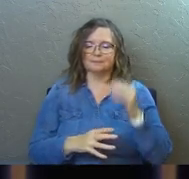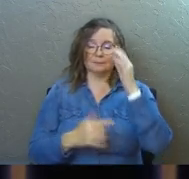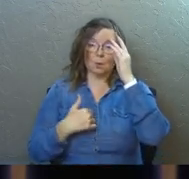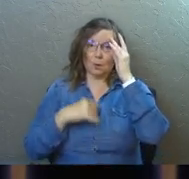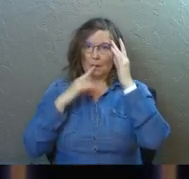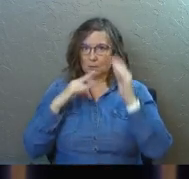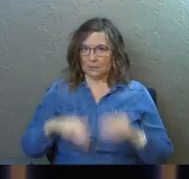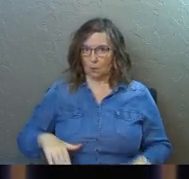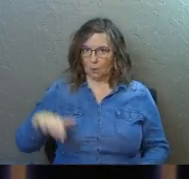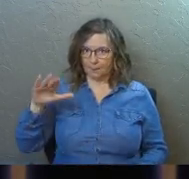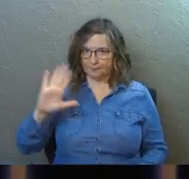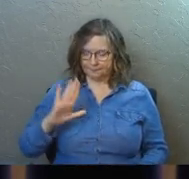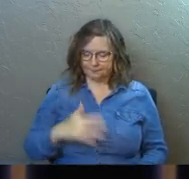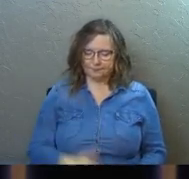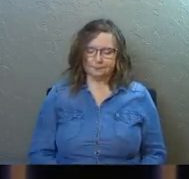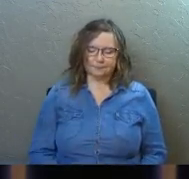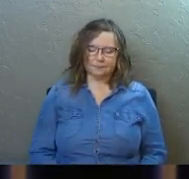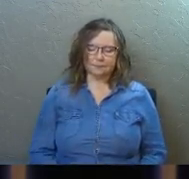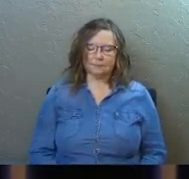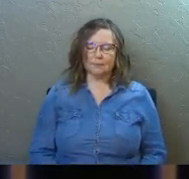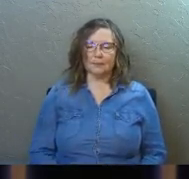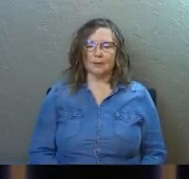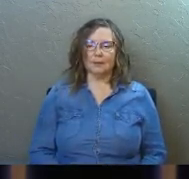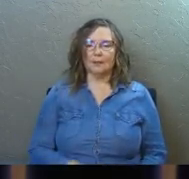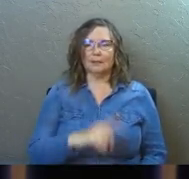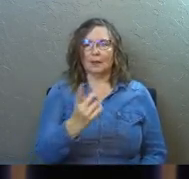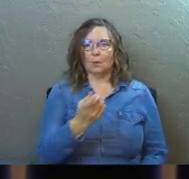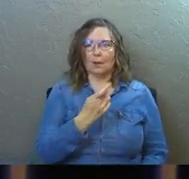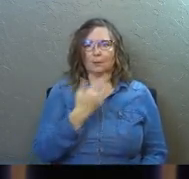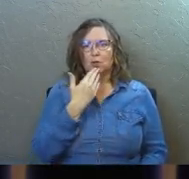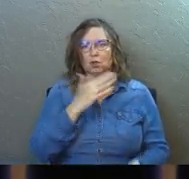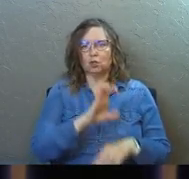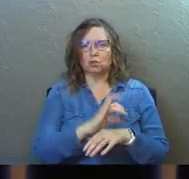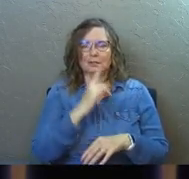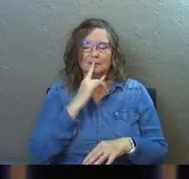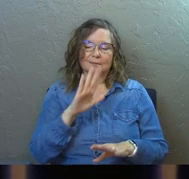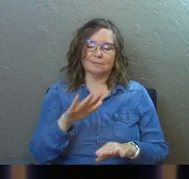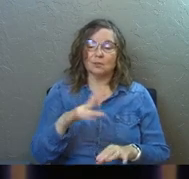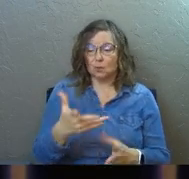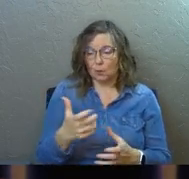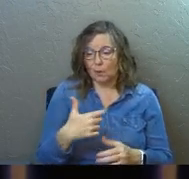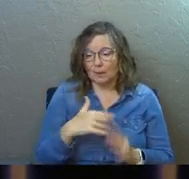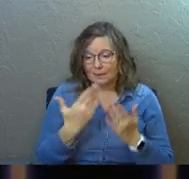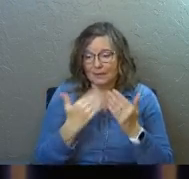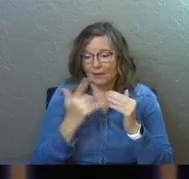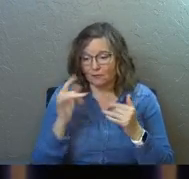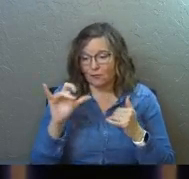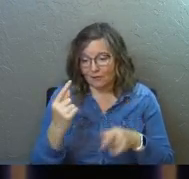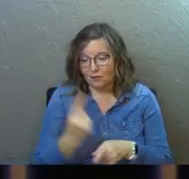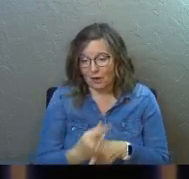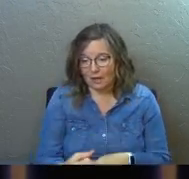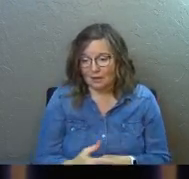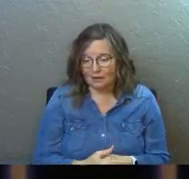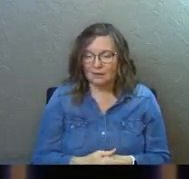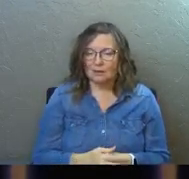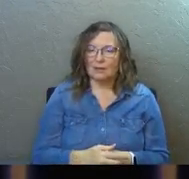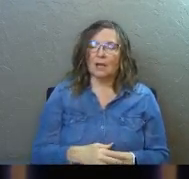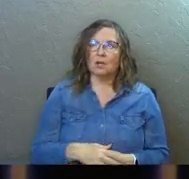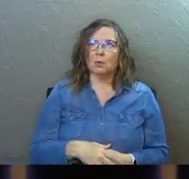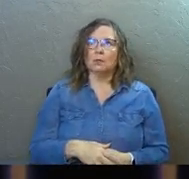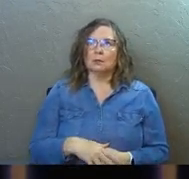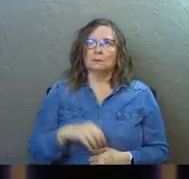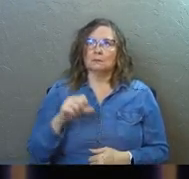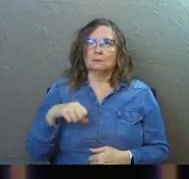When I was a kid growing up, they would come to me as a good church kid and say, you're like, you want to be in heaven forever, right? And you would